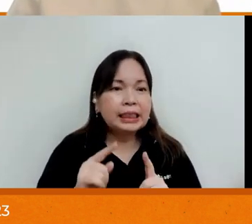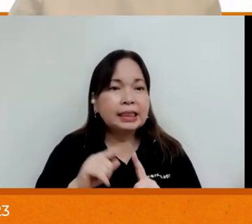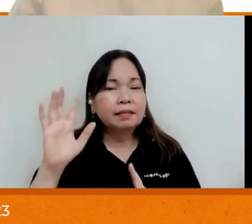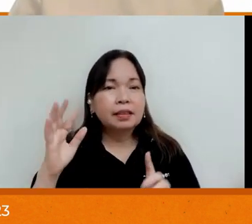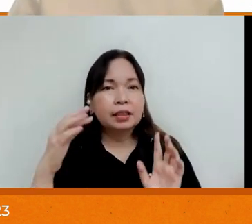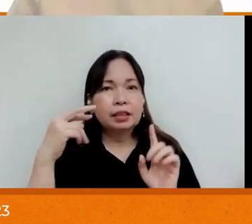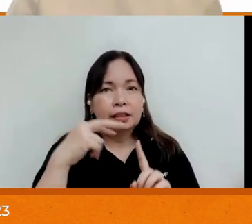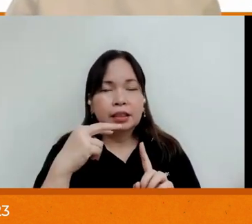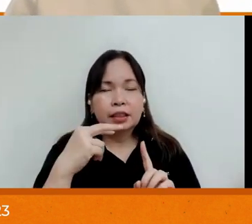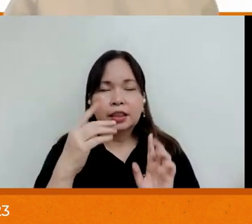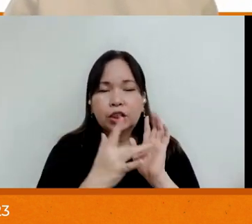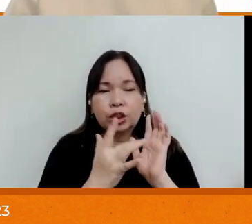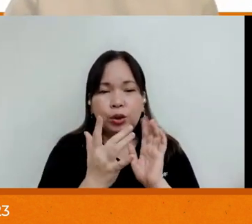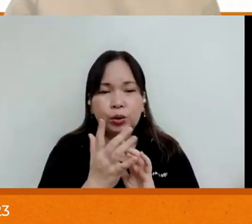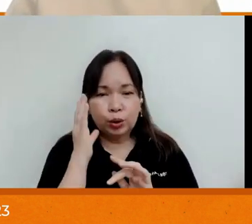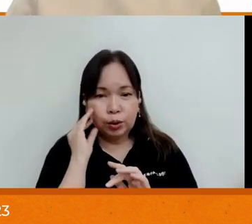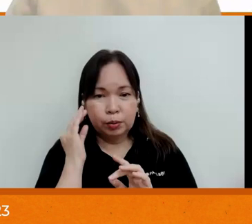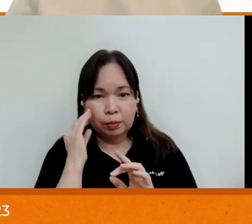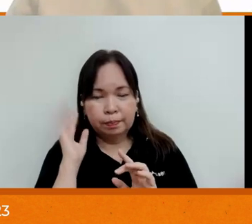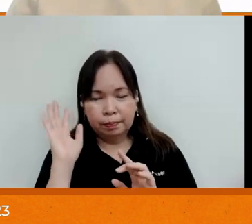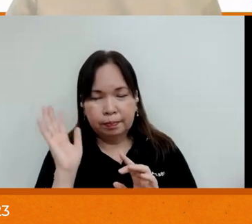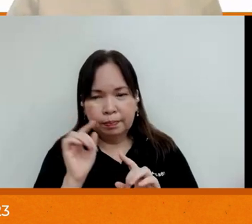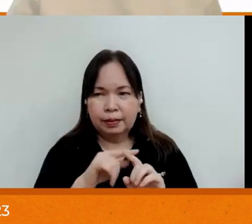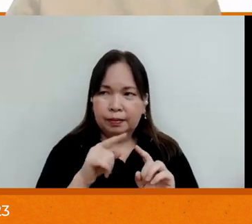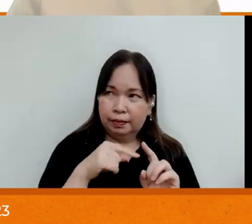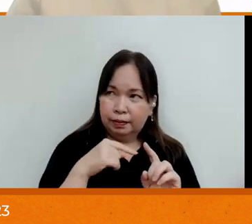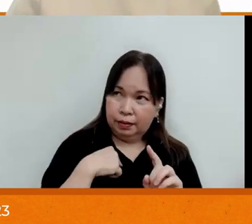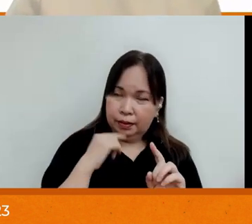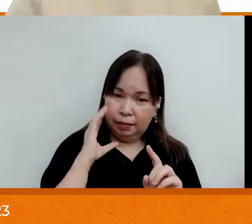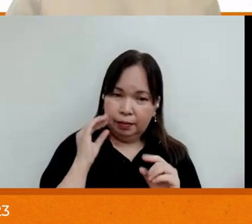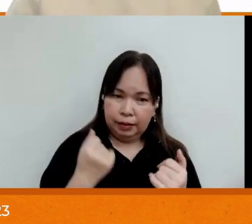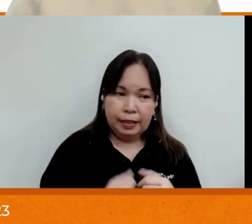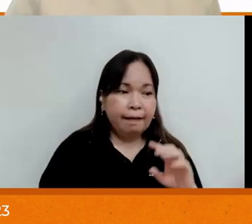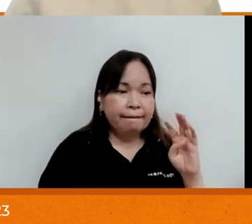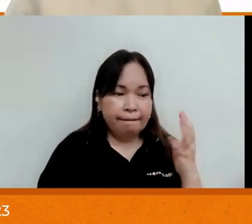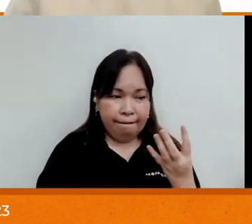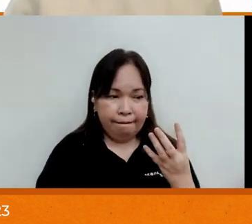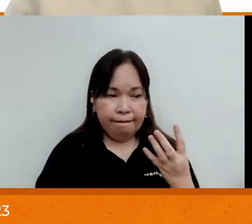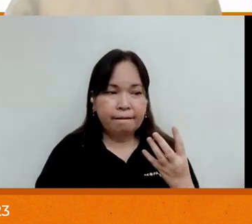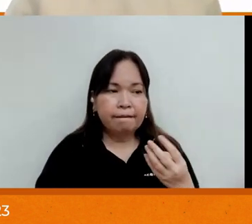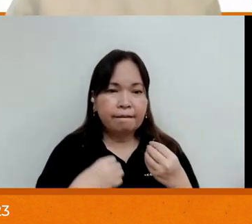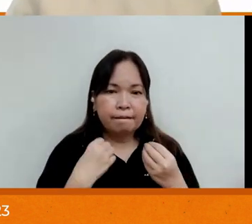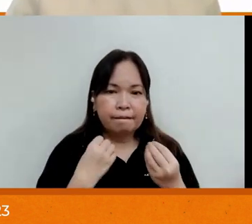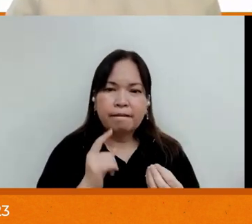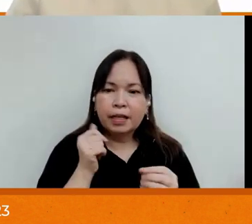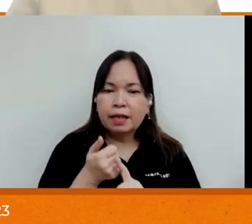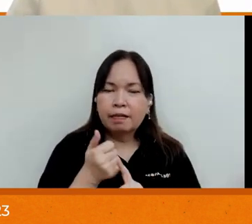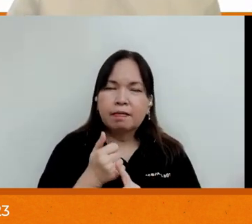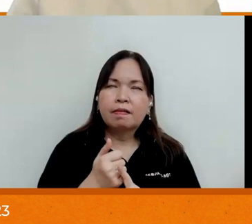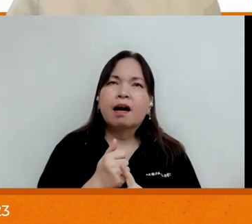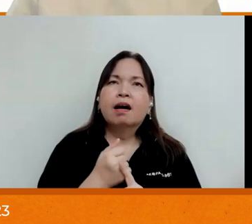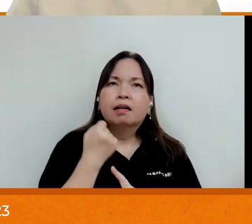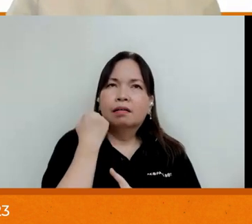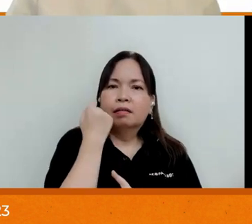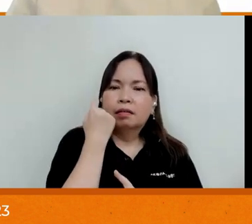us, no? And then third, it gives you gives you a sense of meaning. And fourth, it gives you a sense